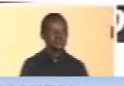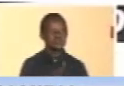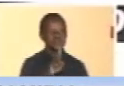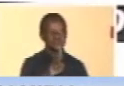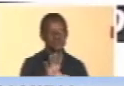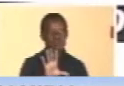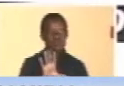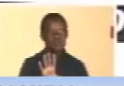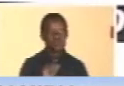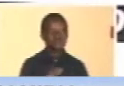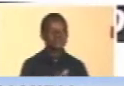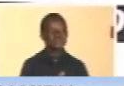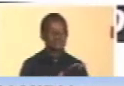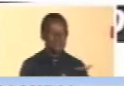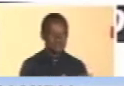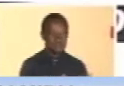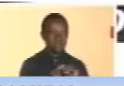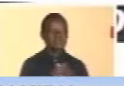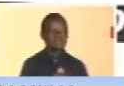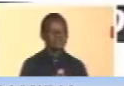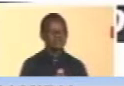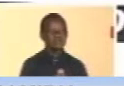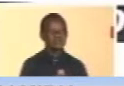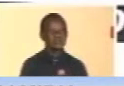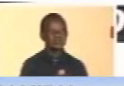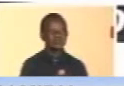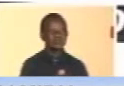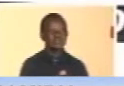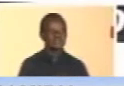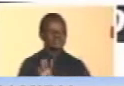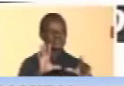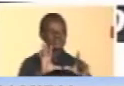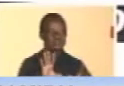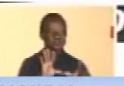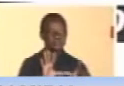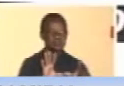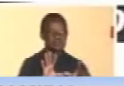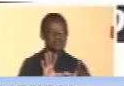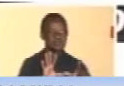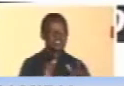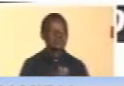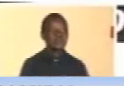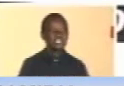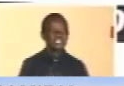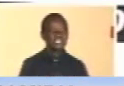1,915. Of these active cases, 7 are in critical sick condition.